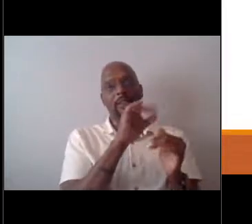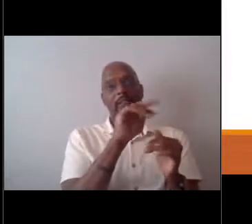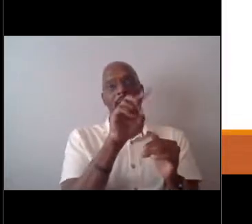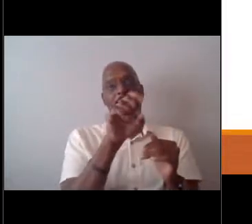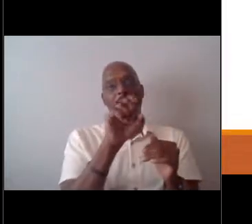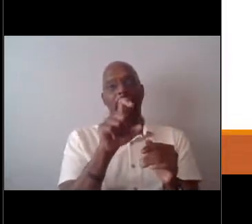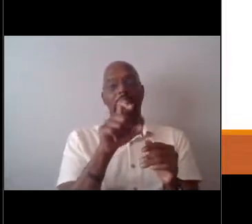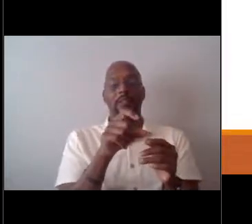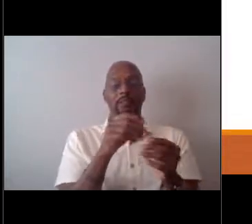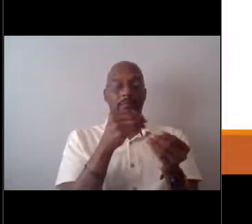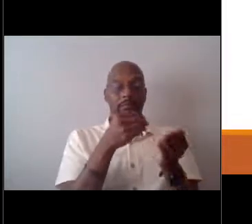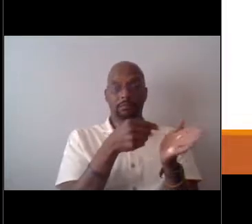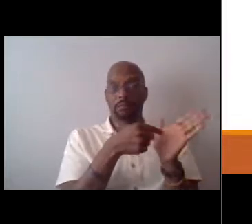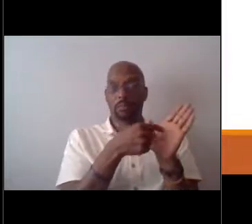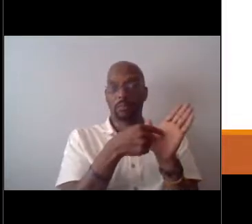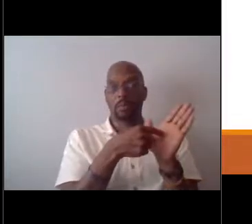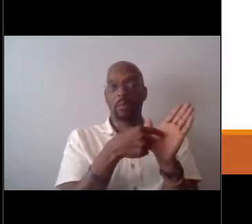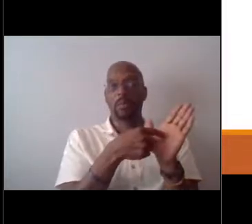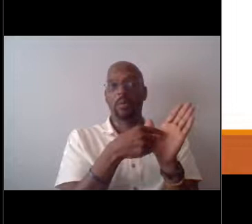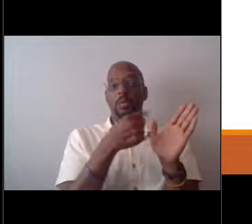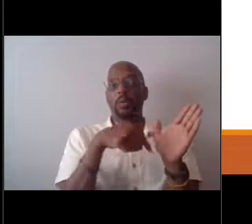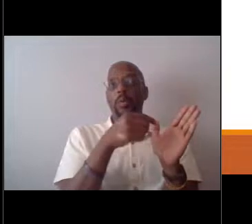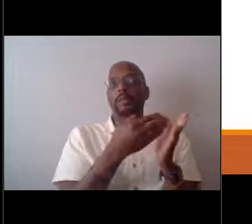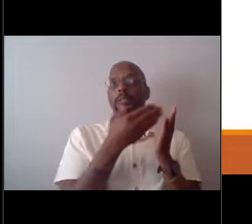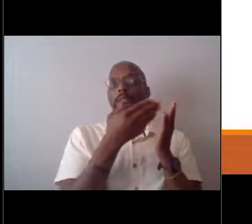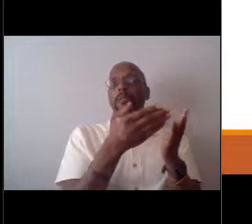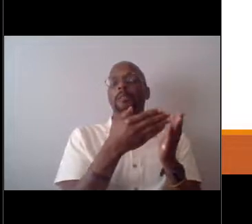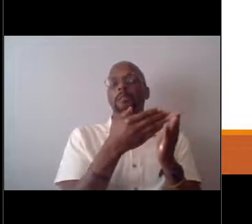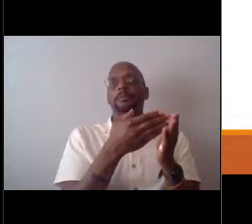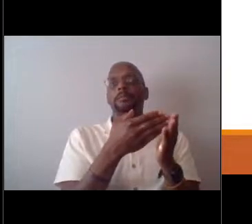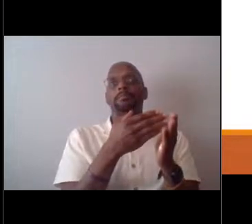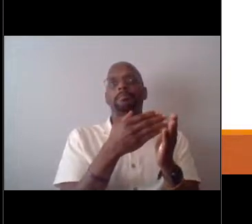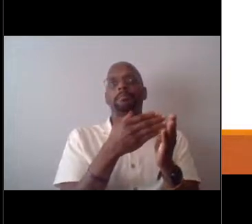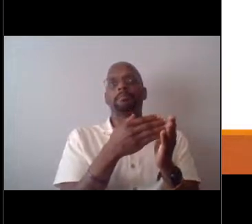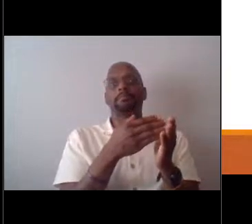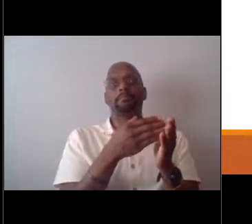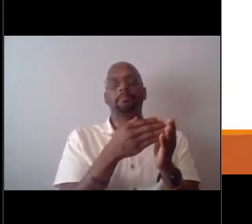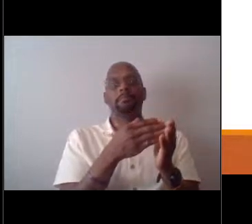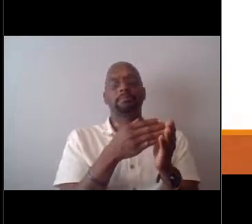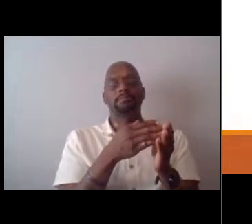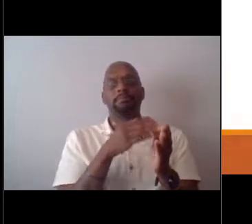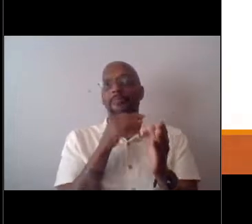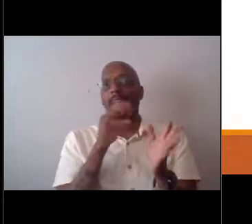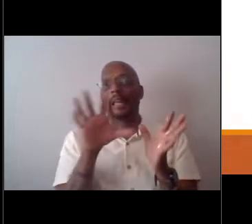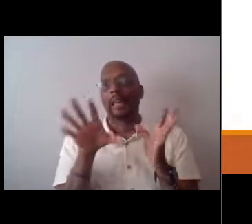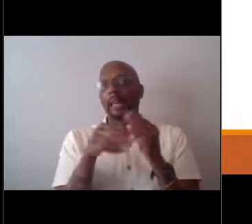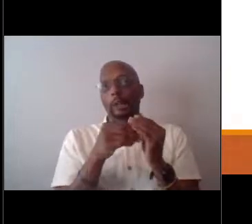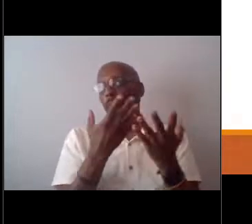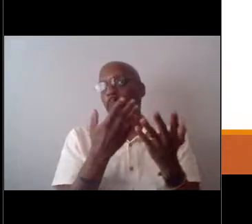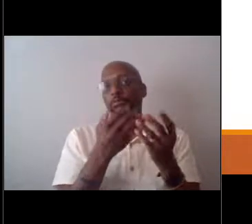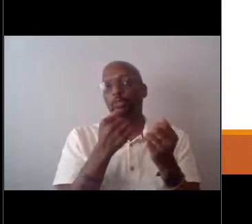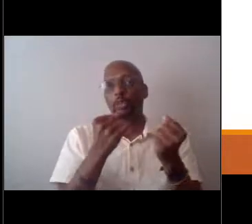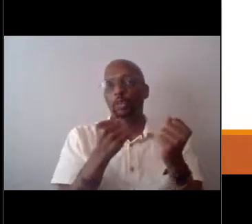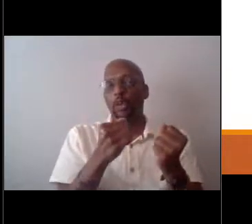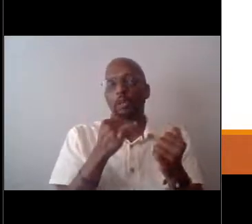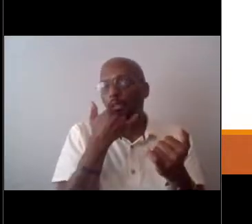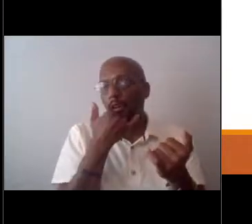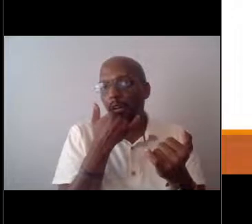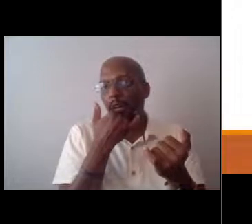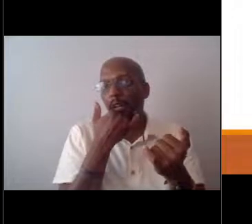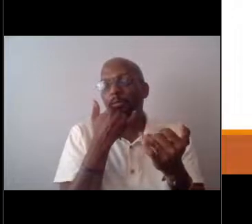that we have proposed to exclude crashes that occur on limited access highways because they are less spatially